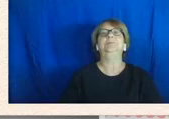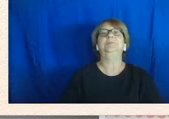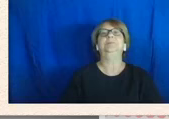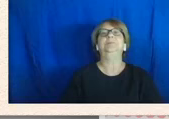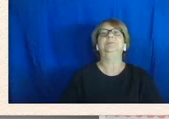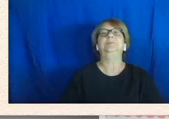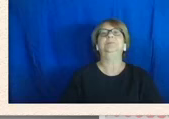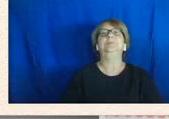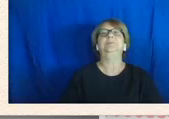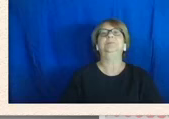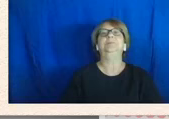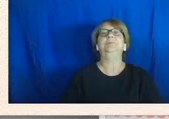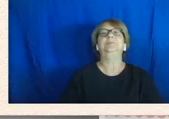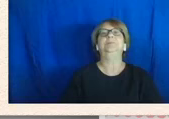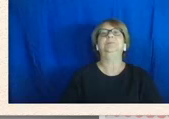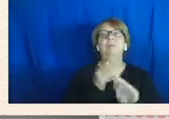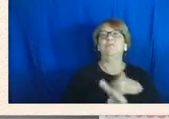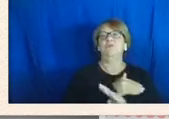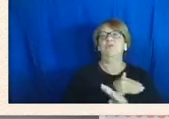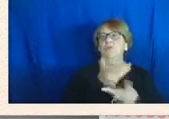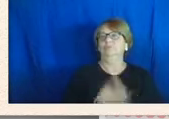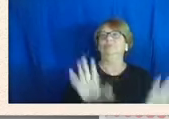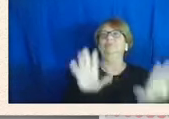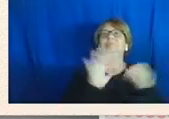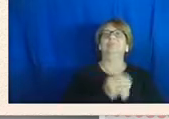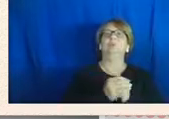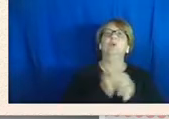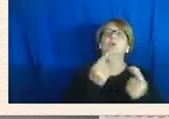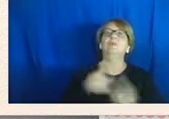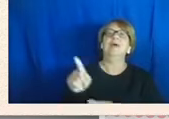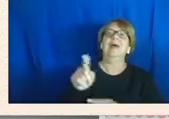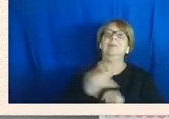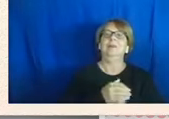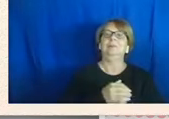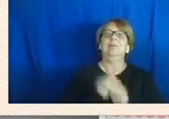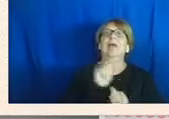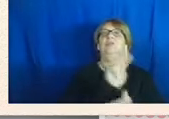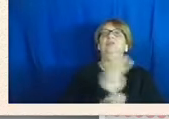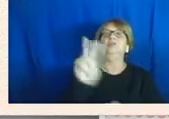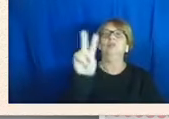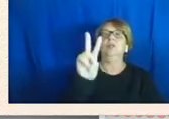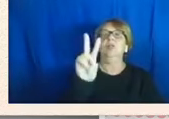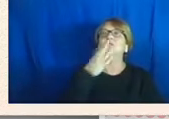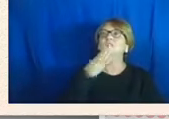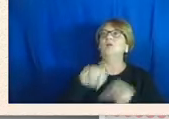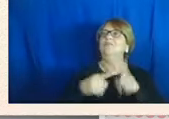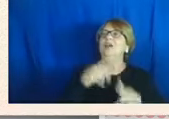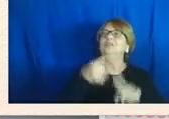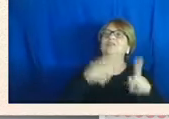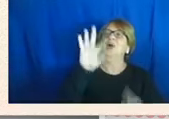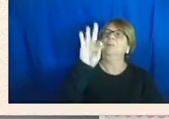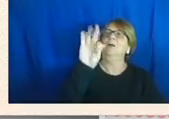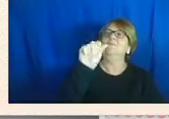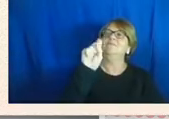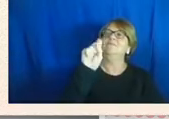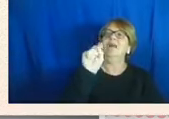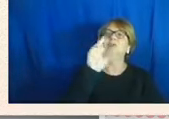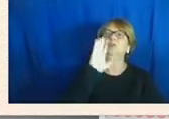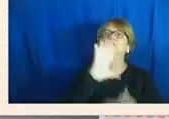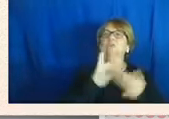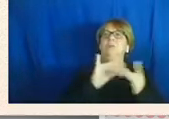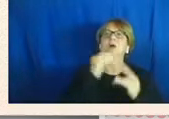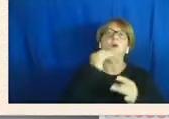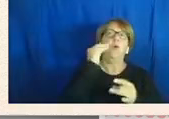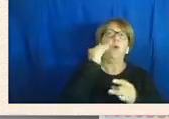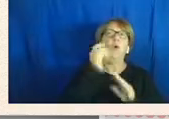before we sign off here. What's happening at 2, At Joe? 2 o'clock, our good friends from FAST will be talking about home automation and